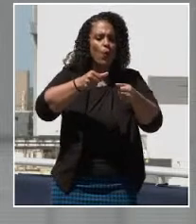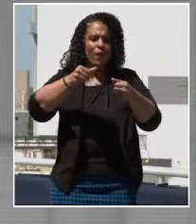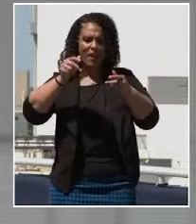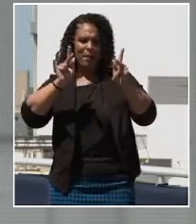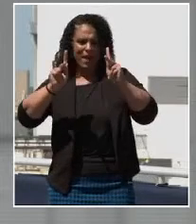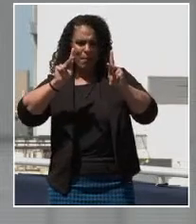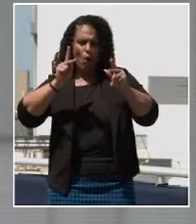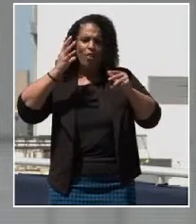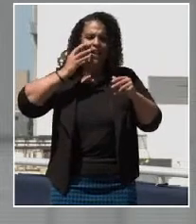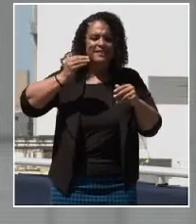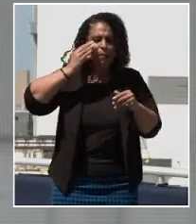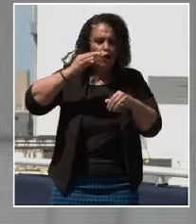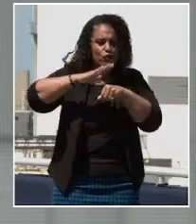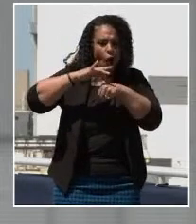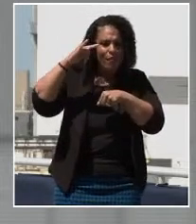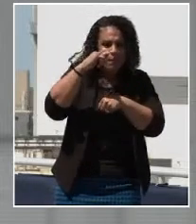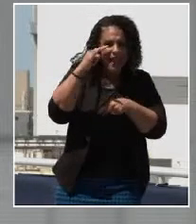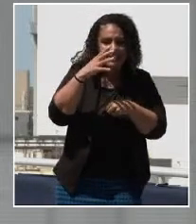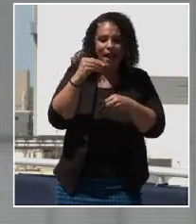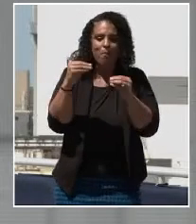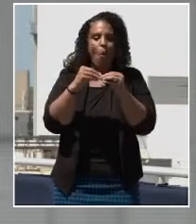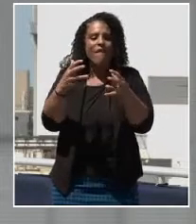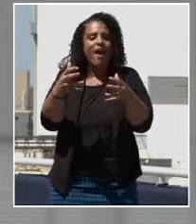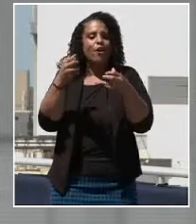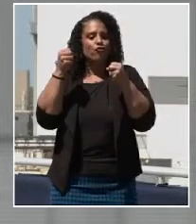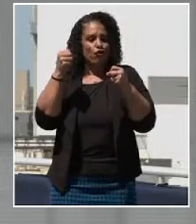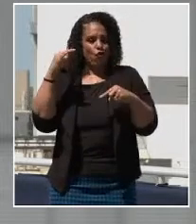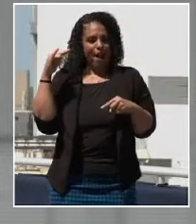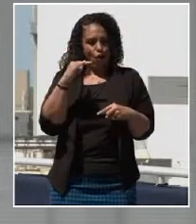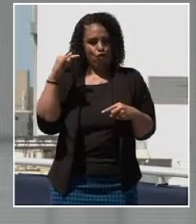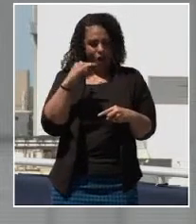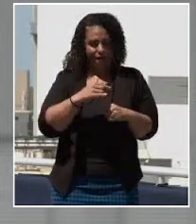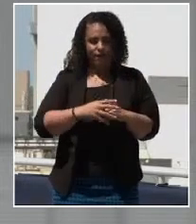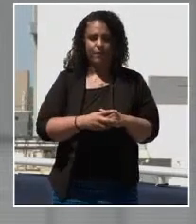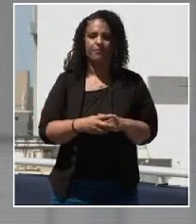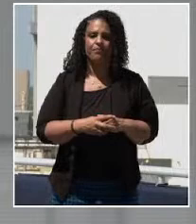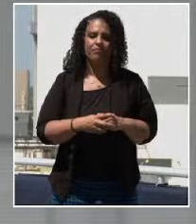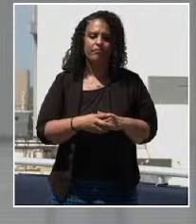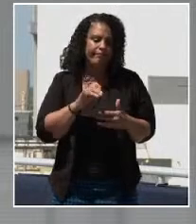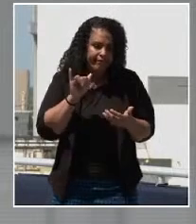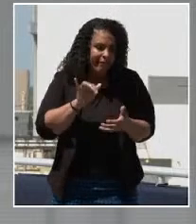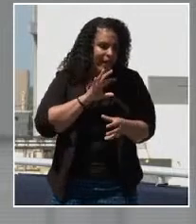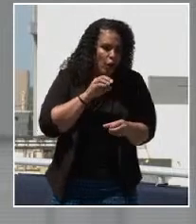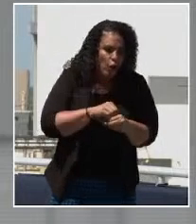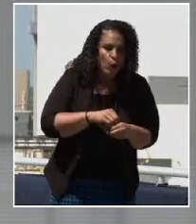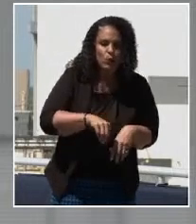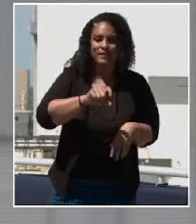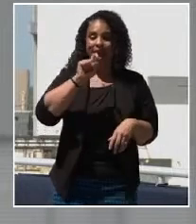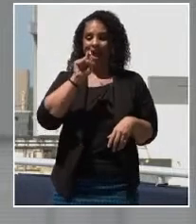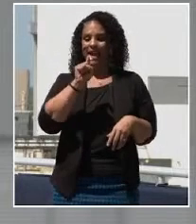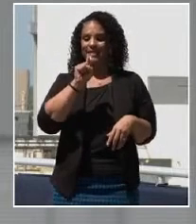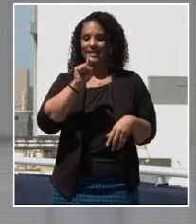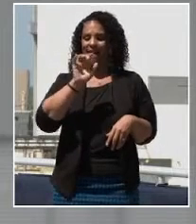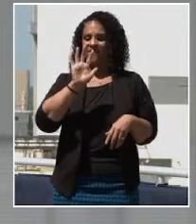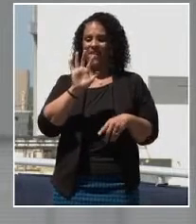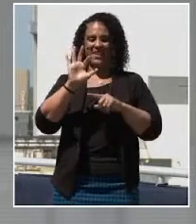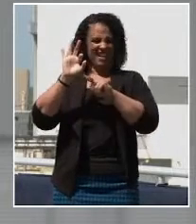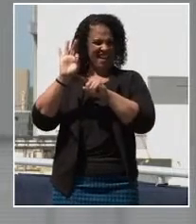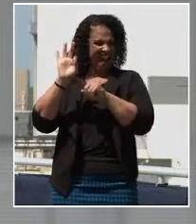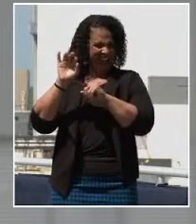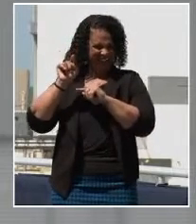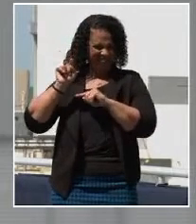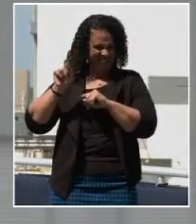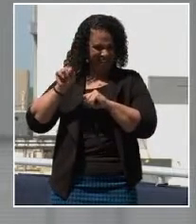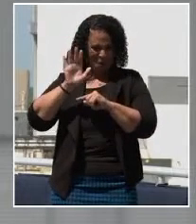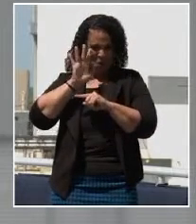experiences and faster aircraft and that includes the x59 which